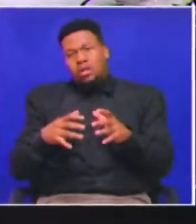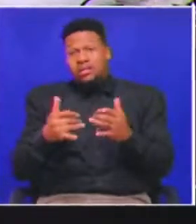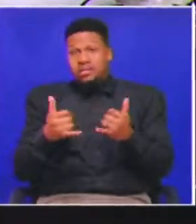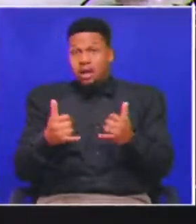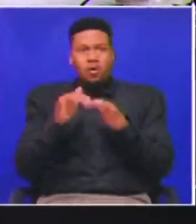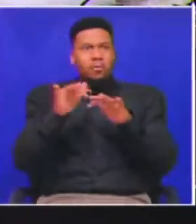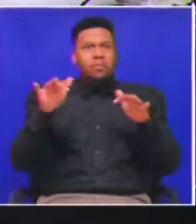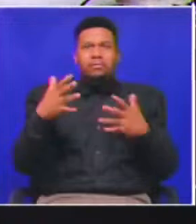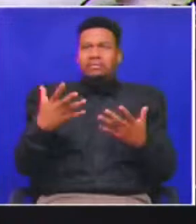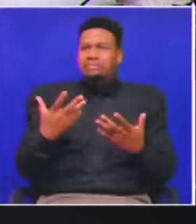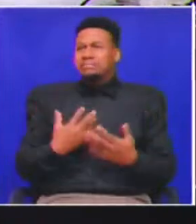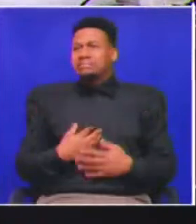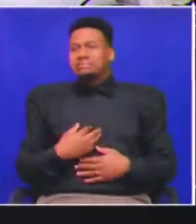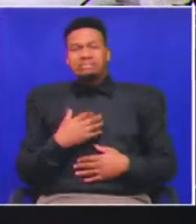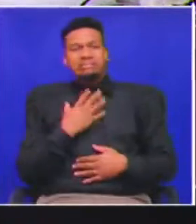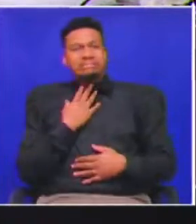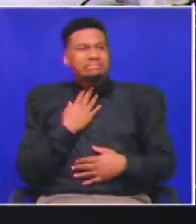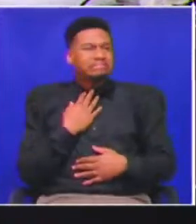looking for